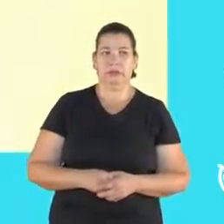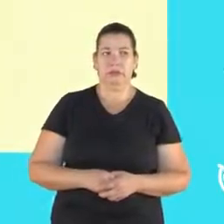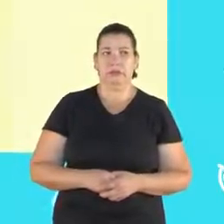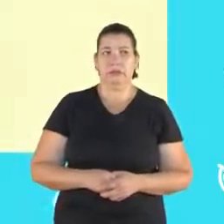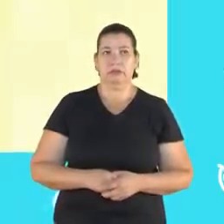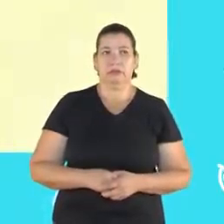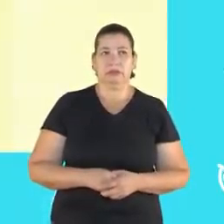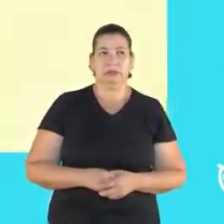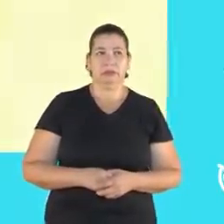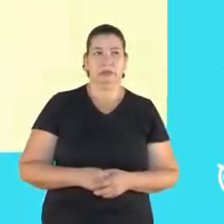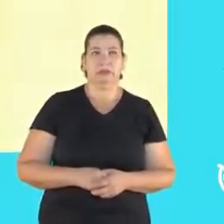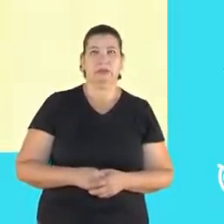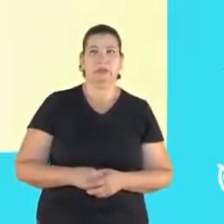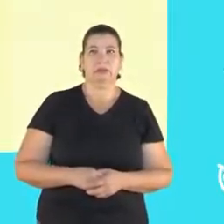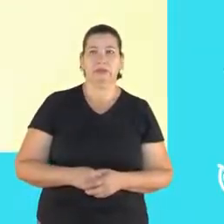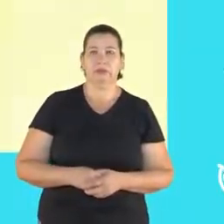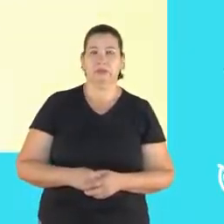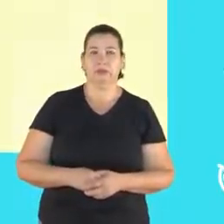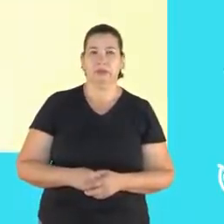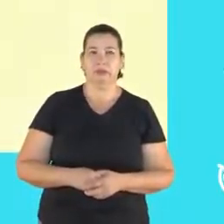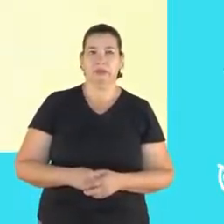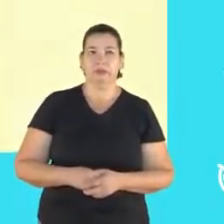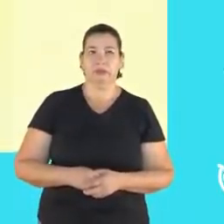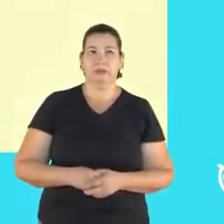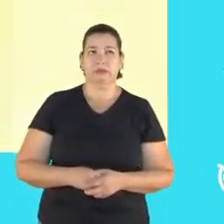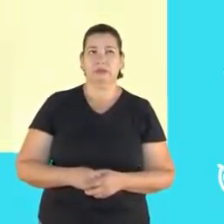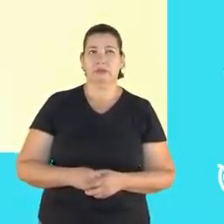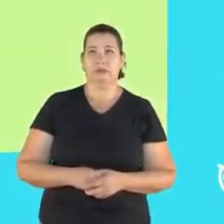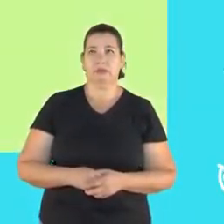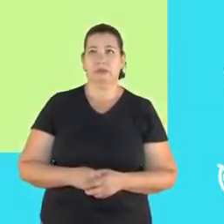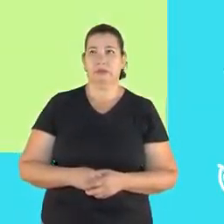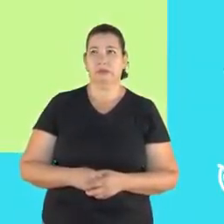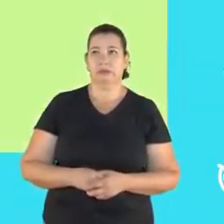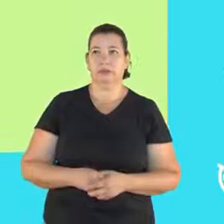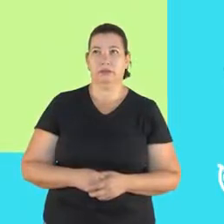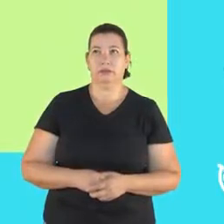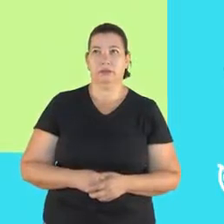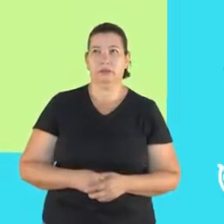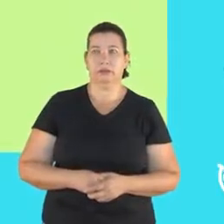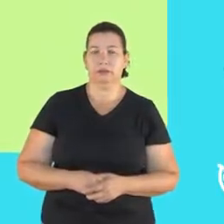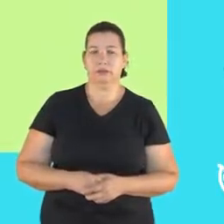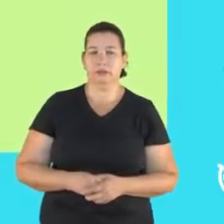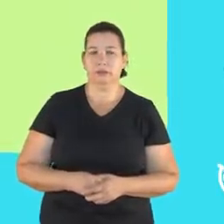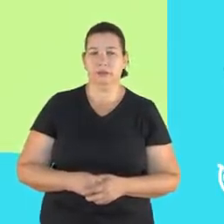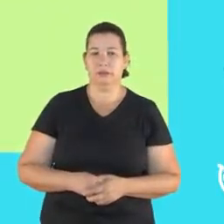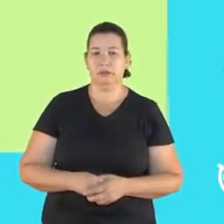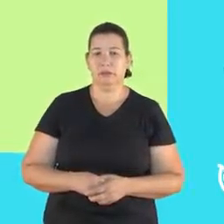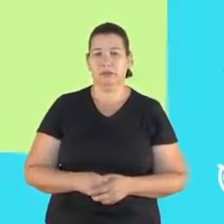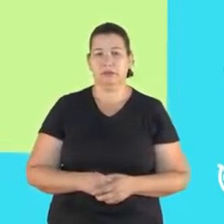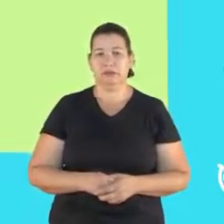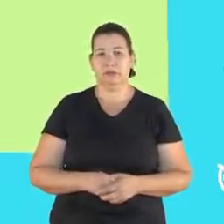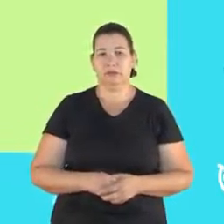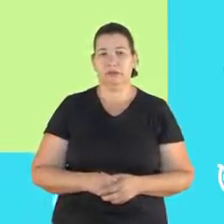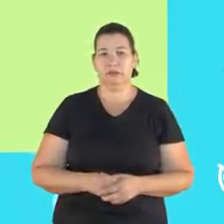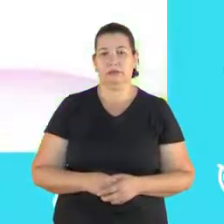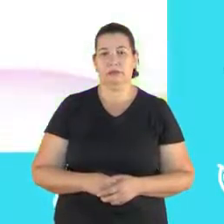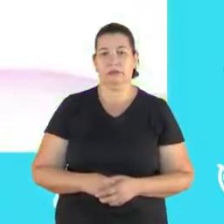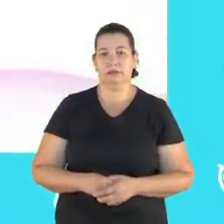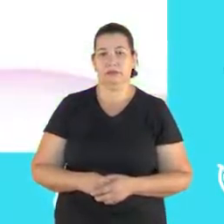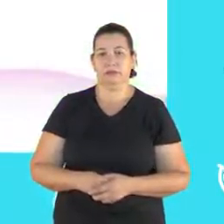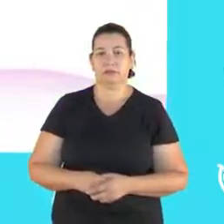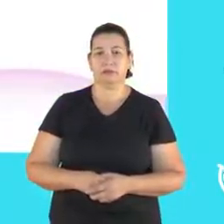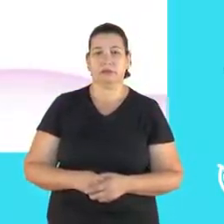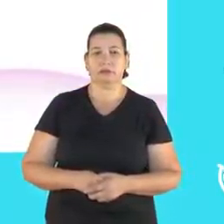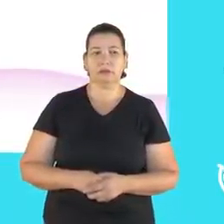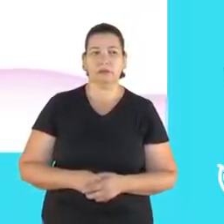secreting testosterone. That triggers the gradual development of the sexual organs, makes facial hair sprout, and causes the voice to